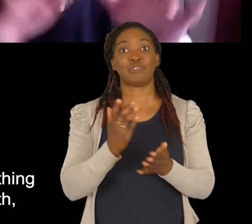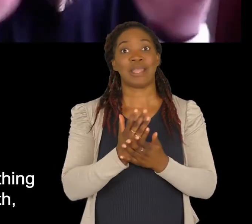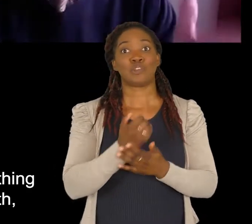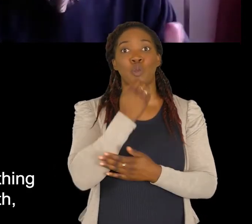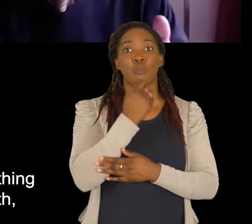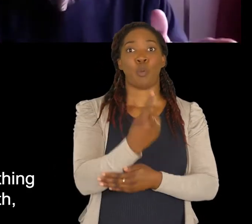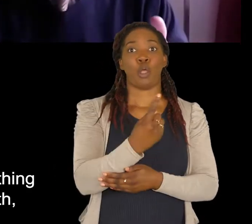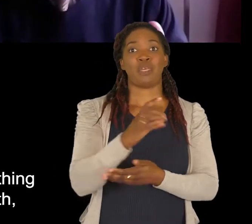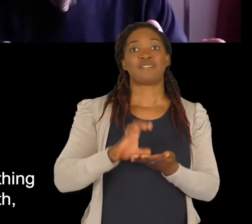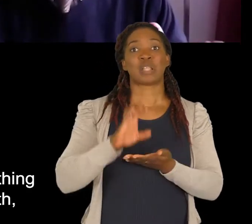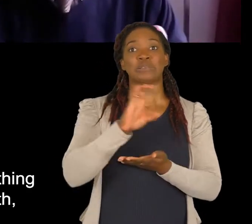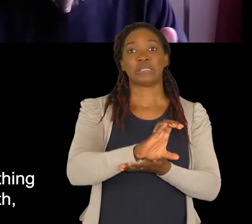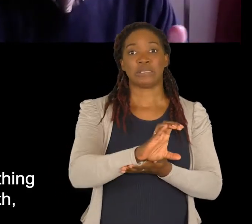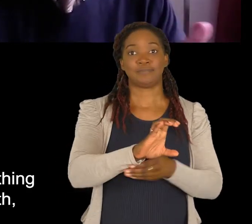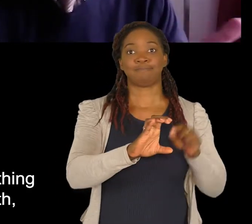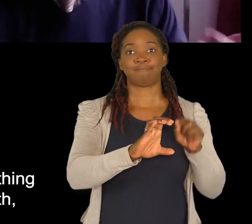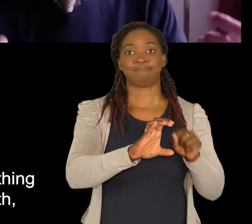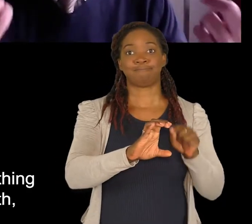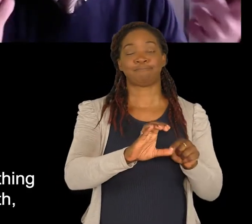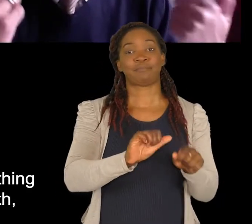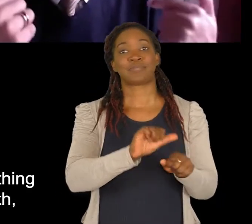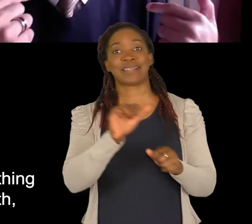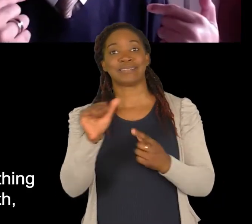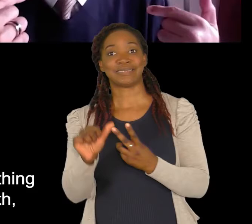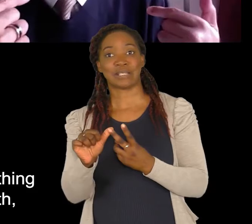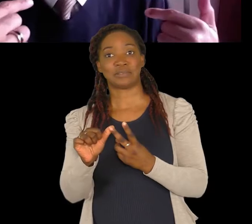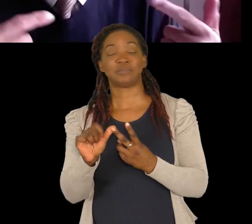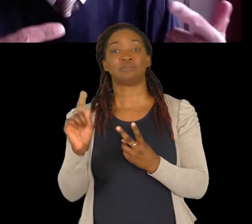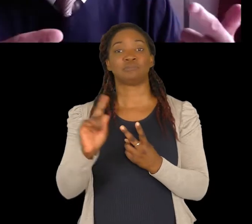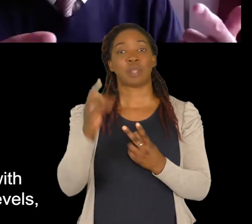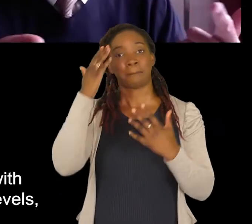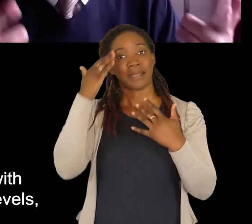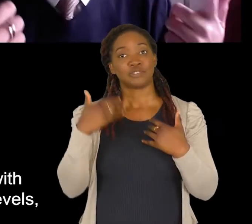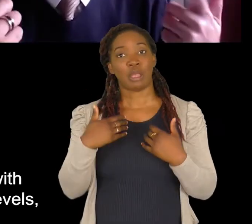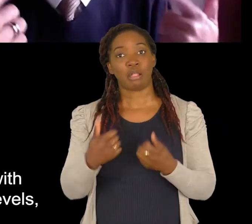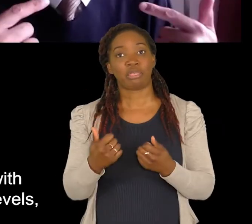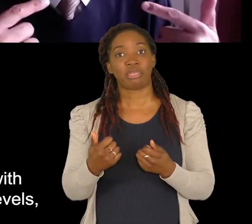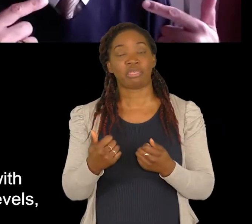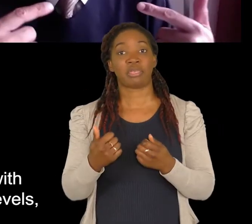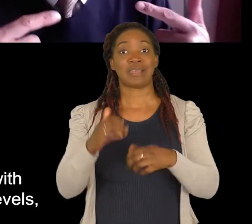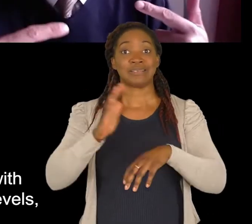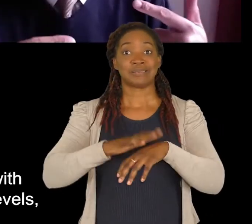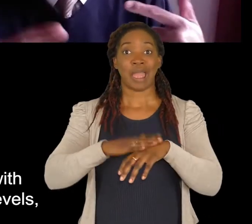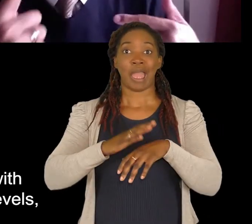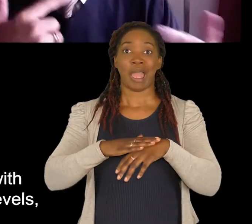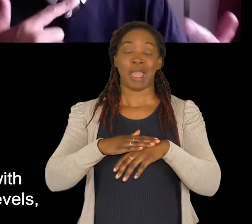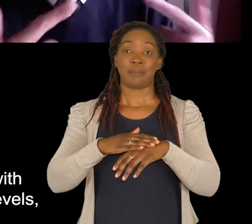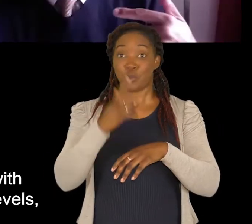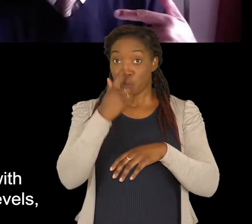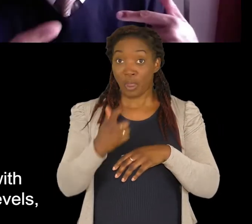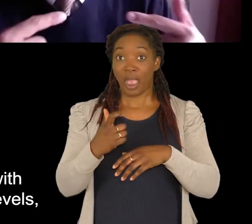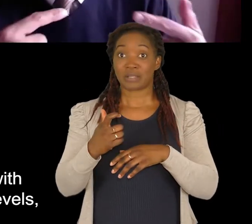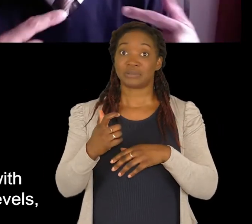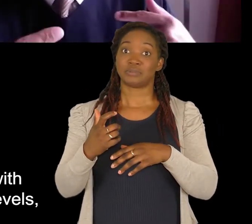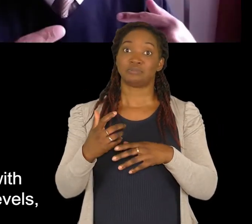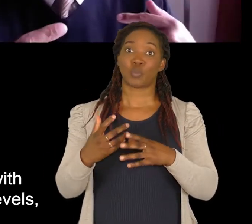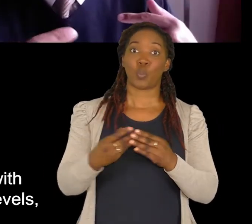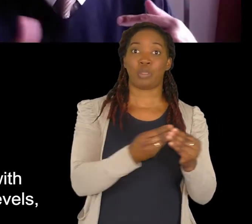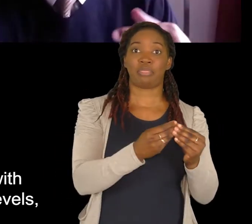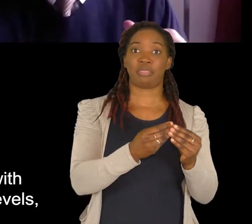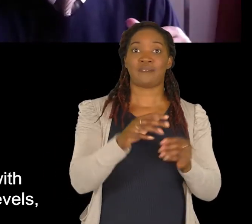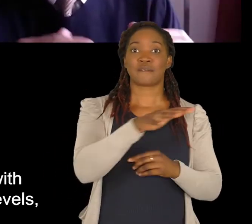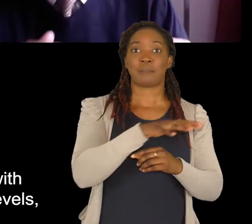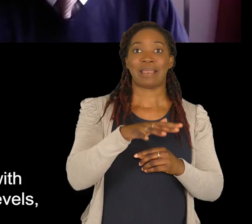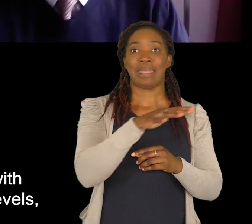arena. The second thing that's really important is your mental health, the amount of time that you're able to spend with your family and